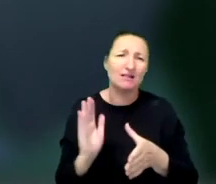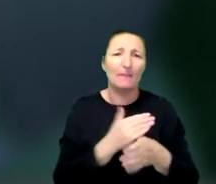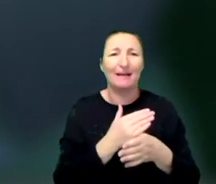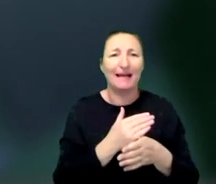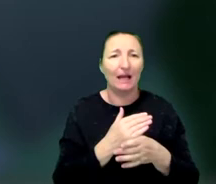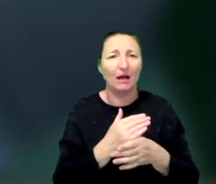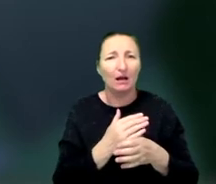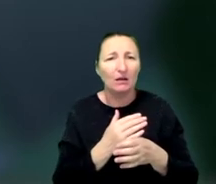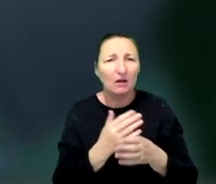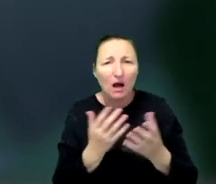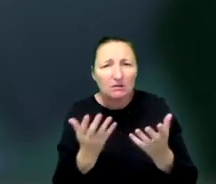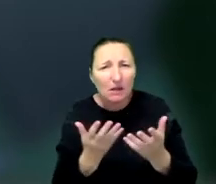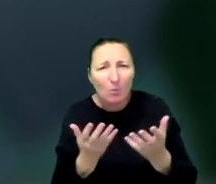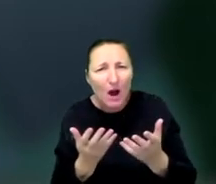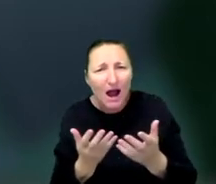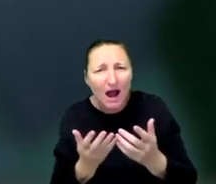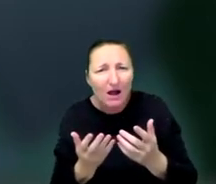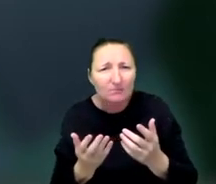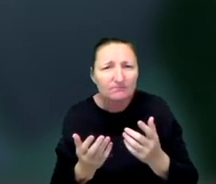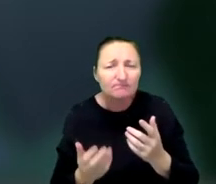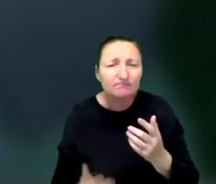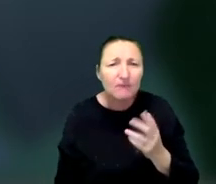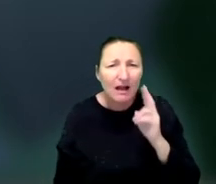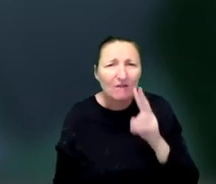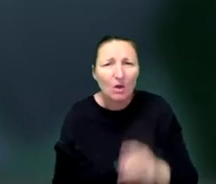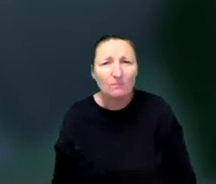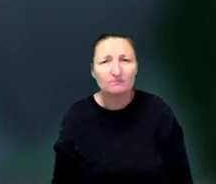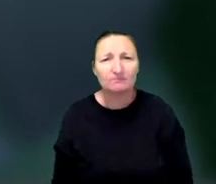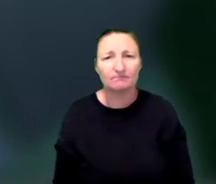which is in research, I think.